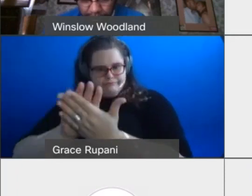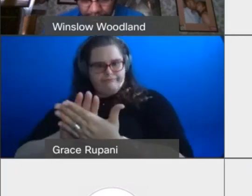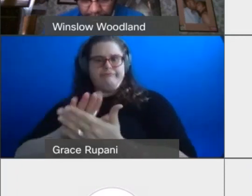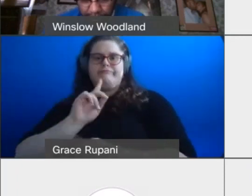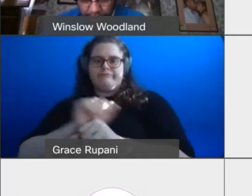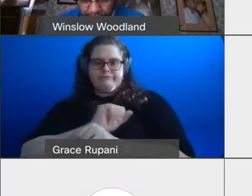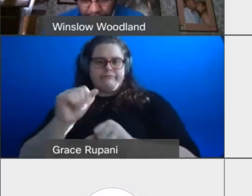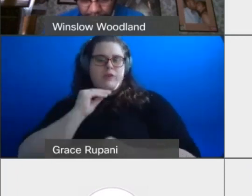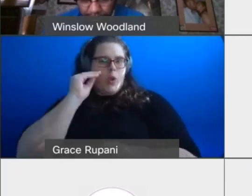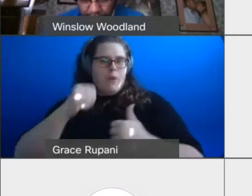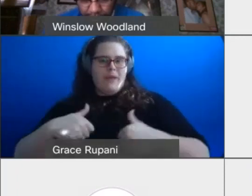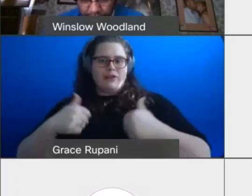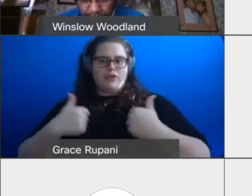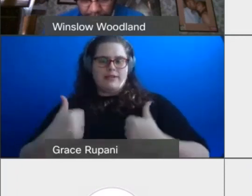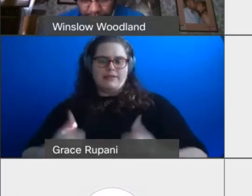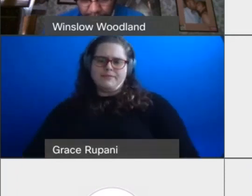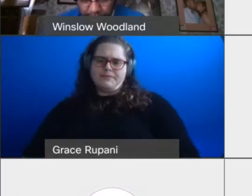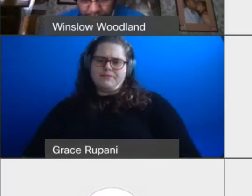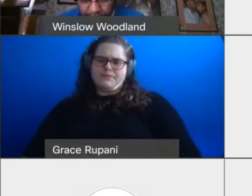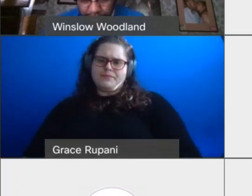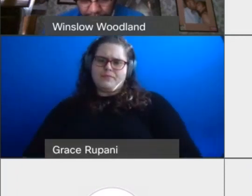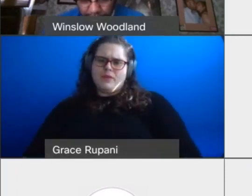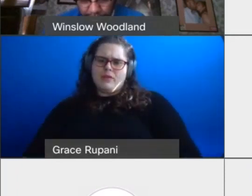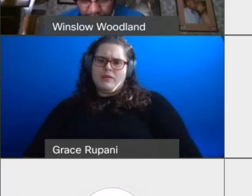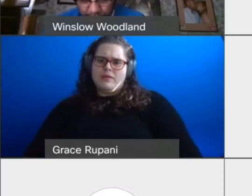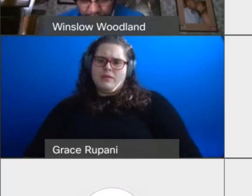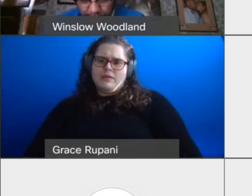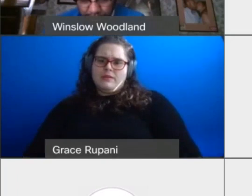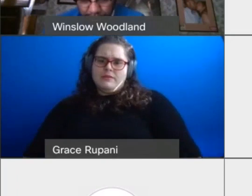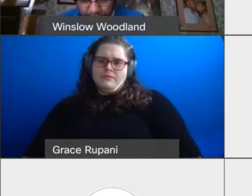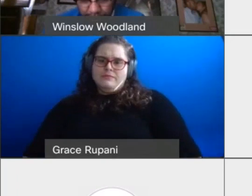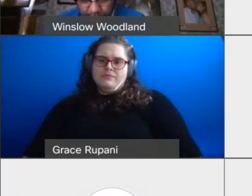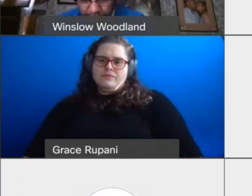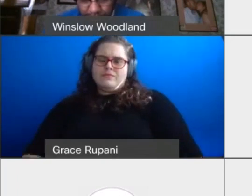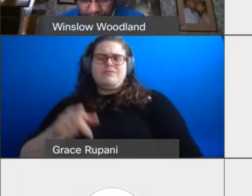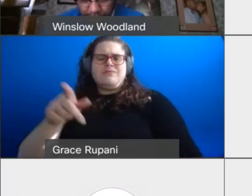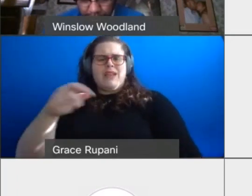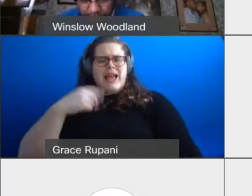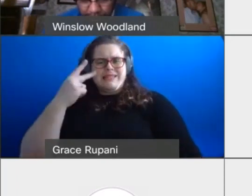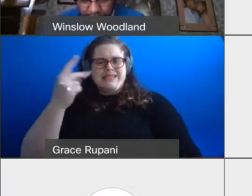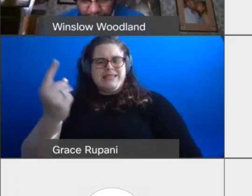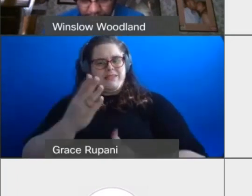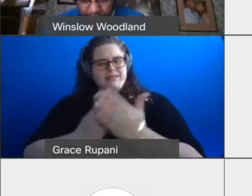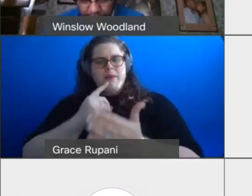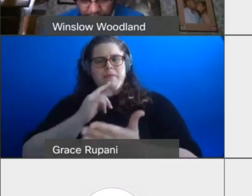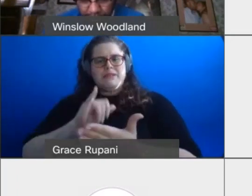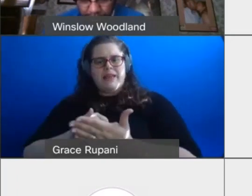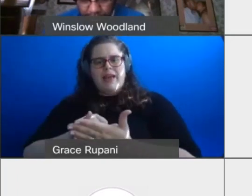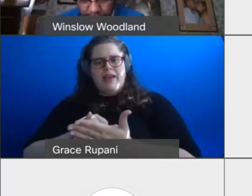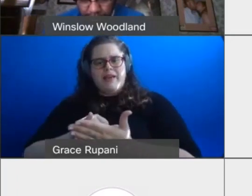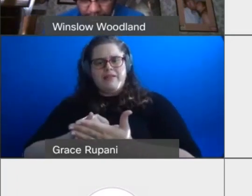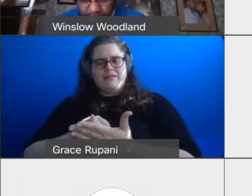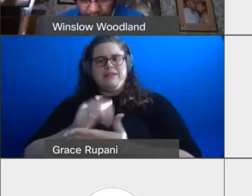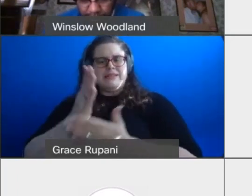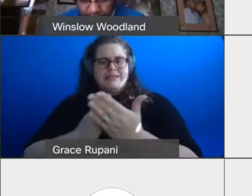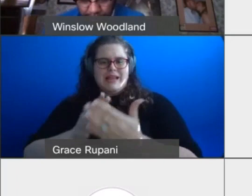So someone is saying that the staff put in the work address with the zip codes that were allowed as the only way they could